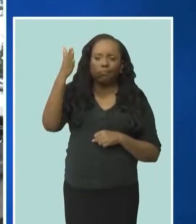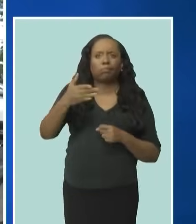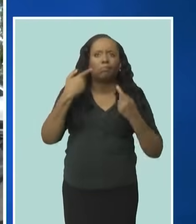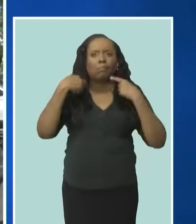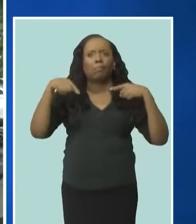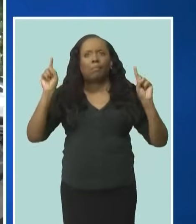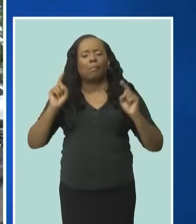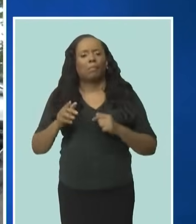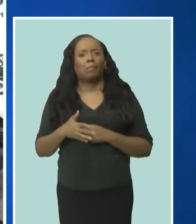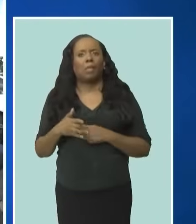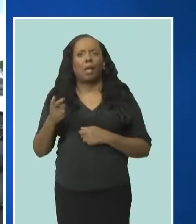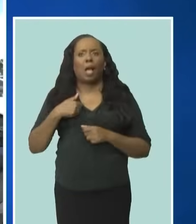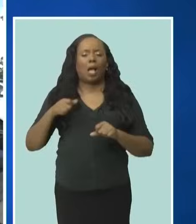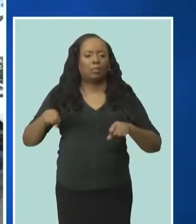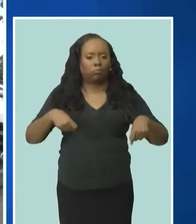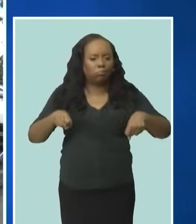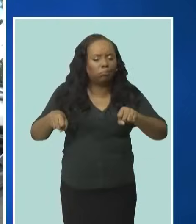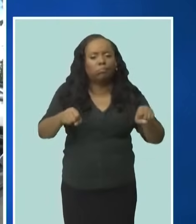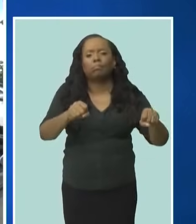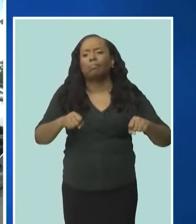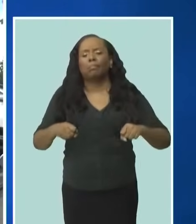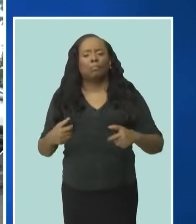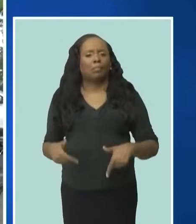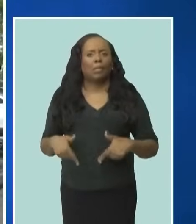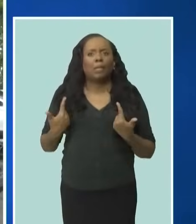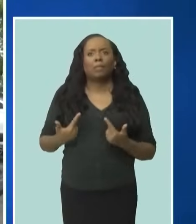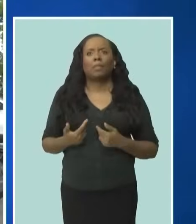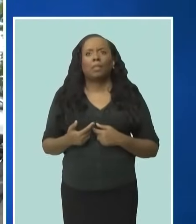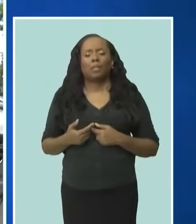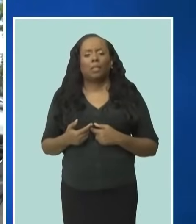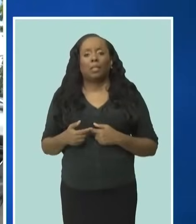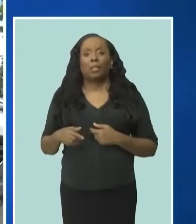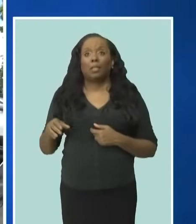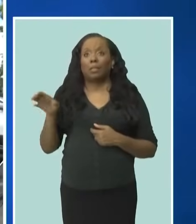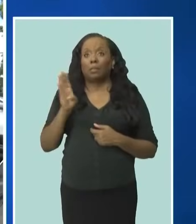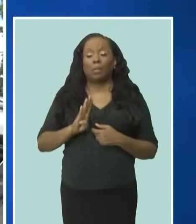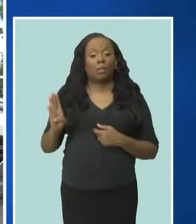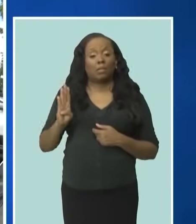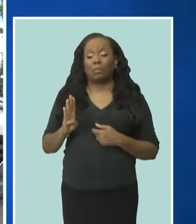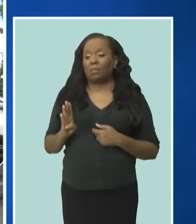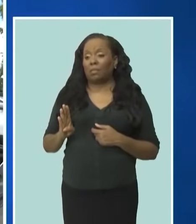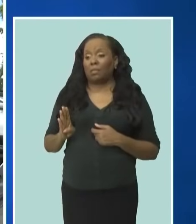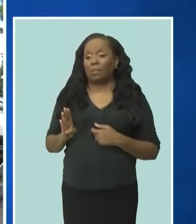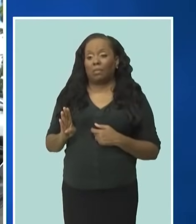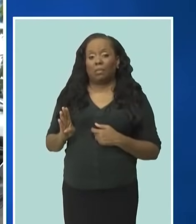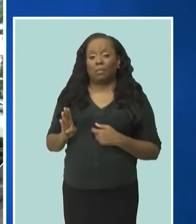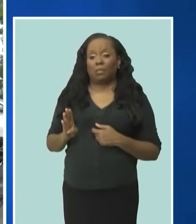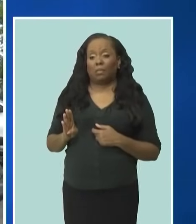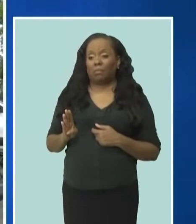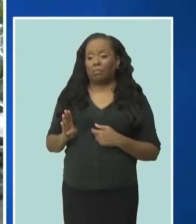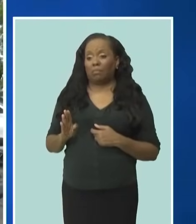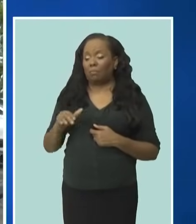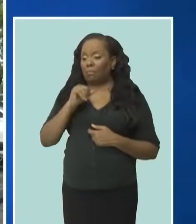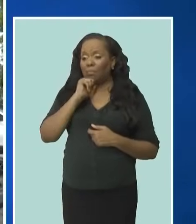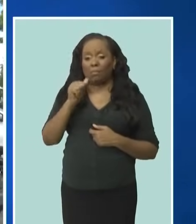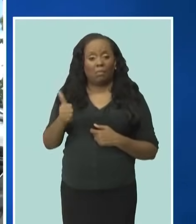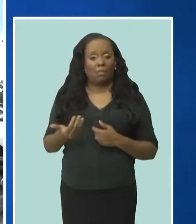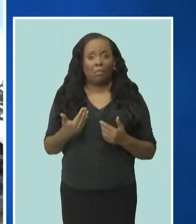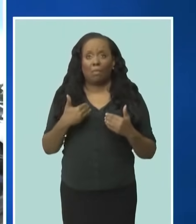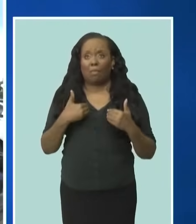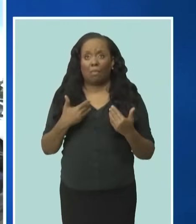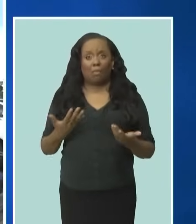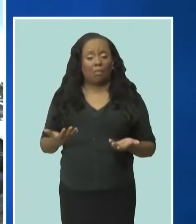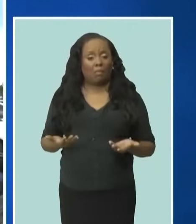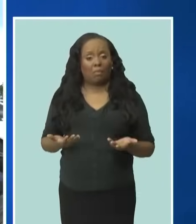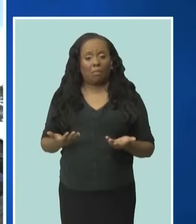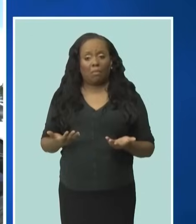over through riding bike life and this lifestyle, and Barbados is one of the only places that doesn't actually facilitate. There's no